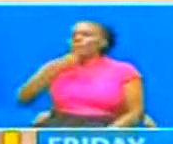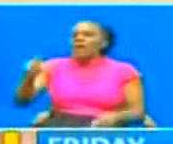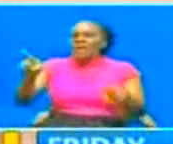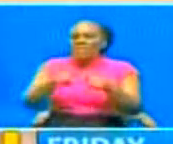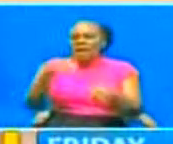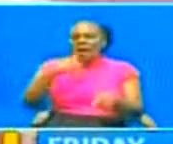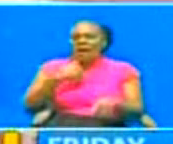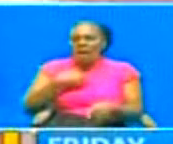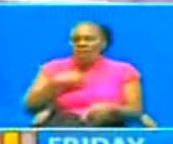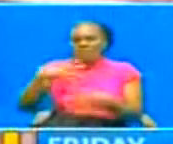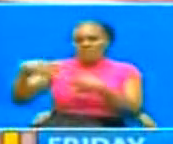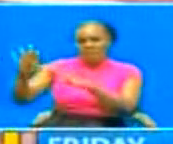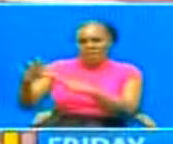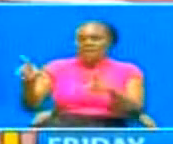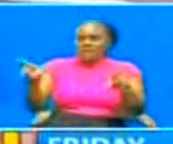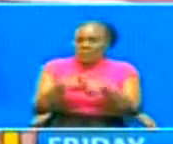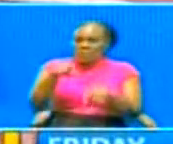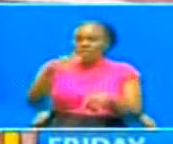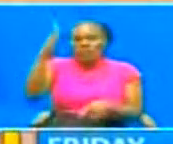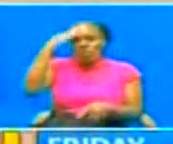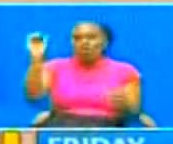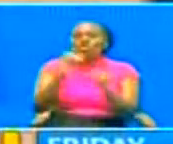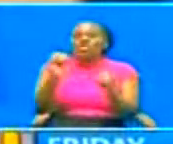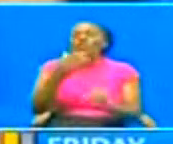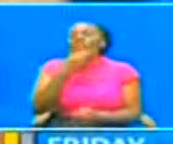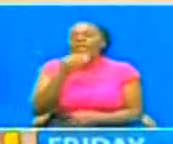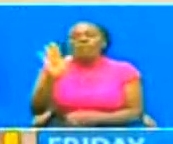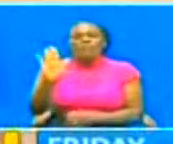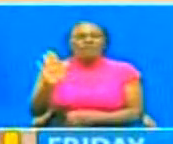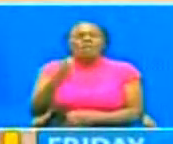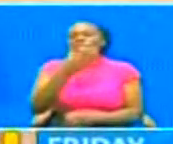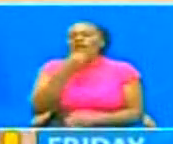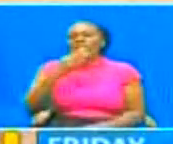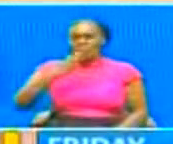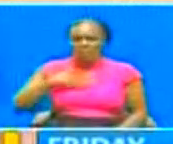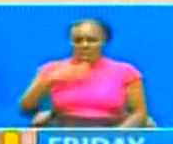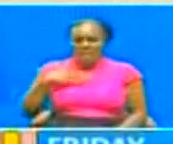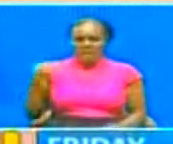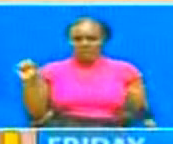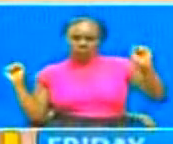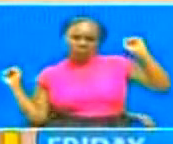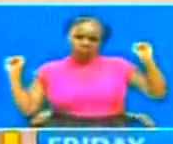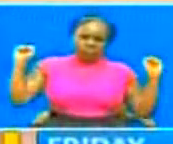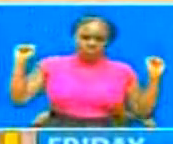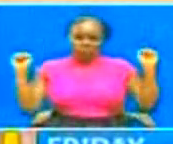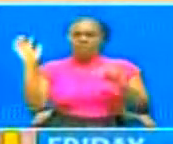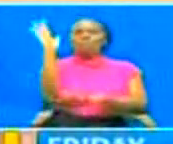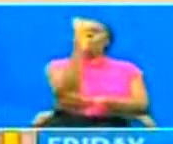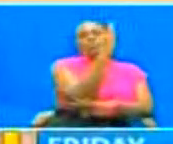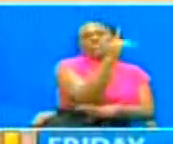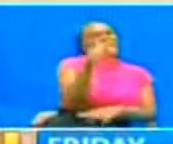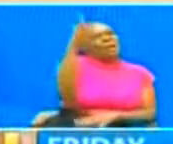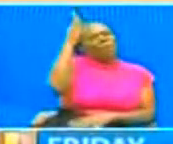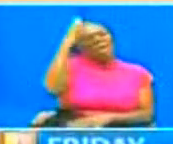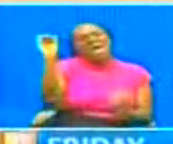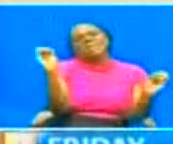only a donkey cart. He says he does not know the whereabouts of his father. Yeah, my father is a pastoralist. He's in bush. Even he's not aware